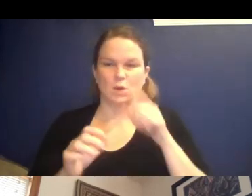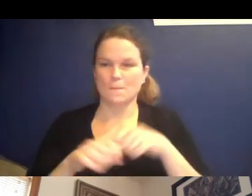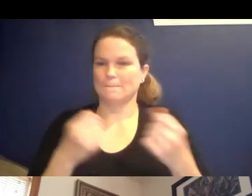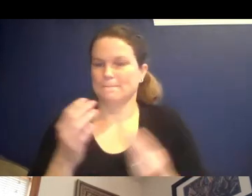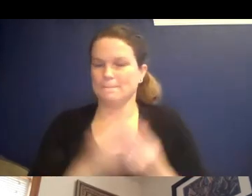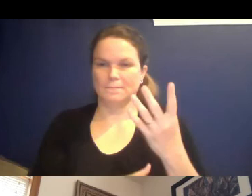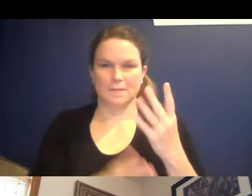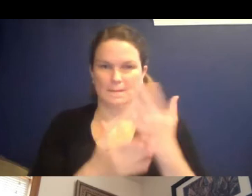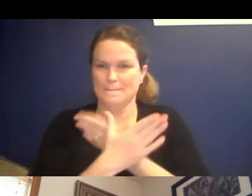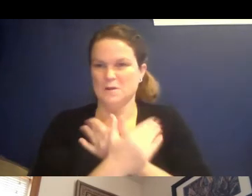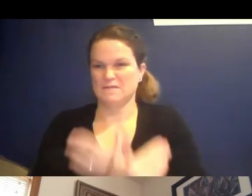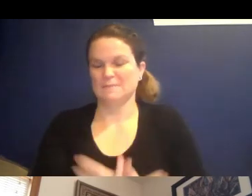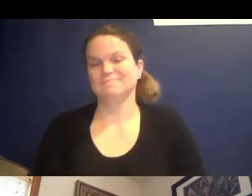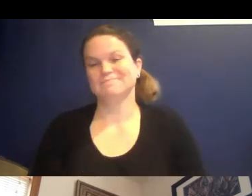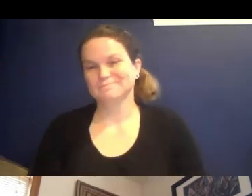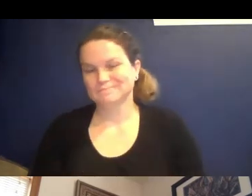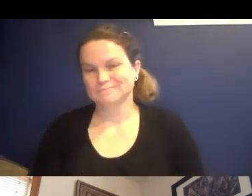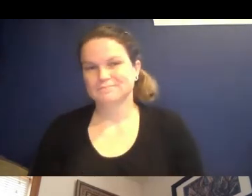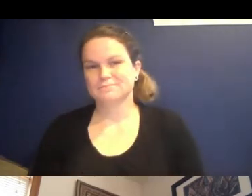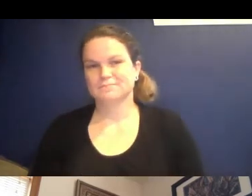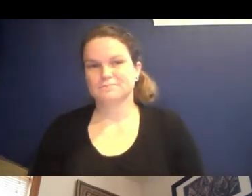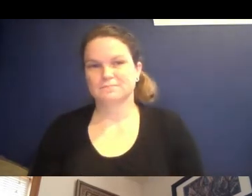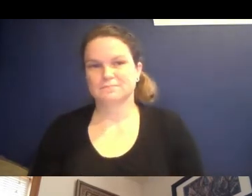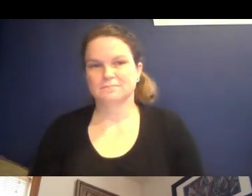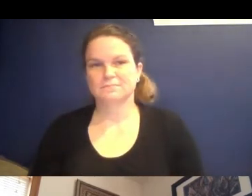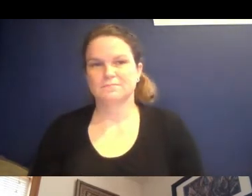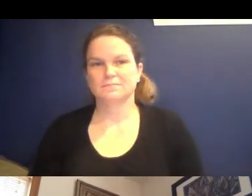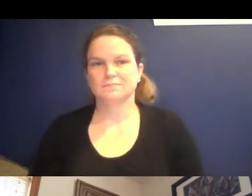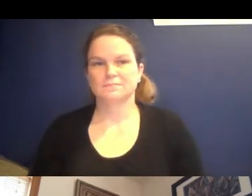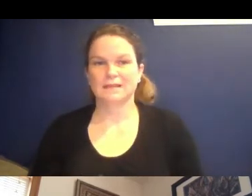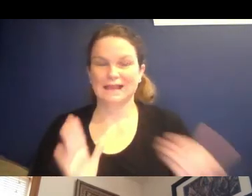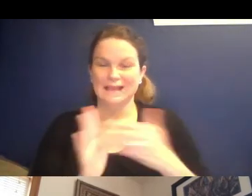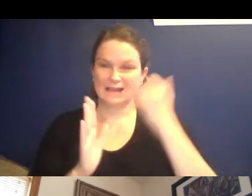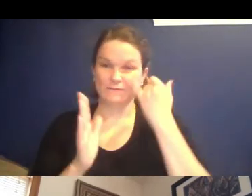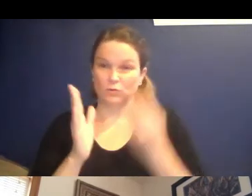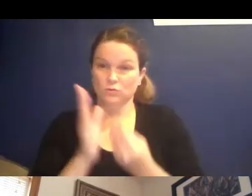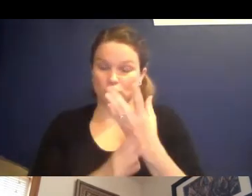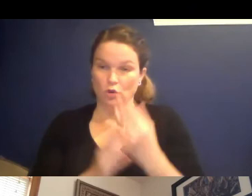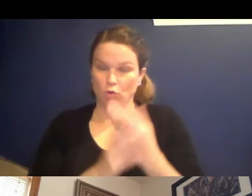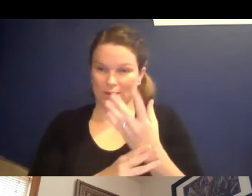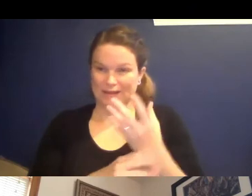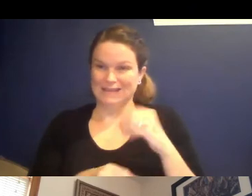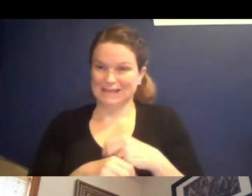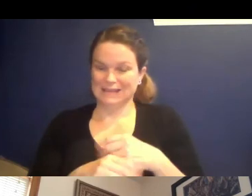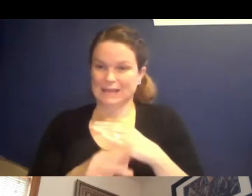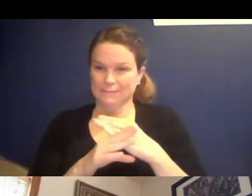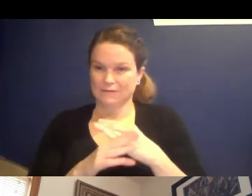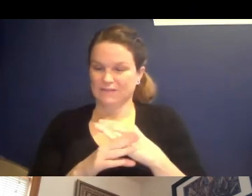butterflies. So again, if you are raising butterflies in captivity and you have this disease, you're most likely